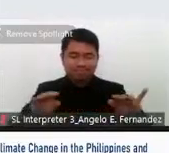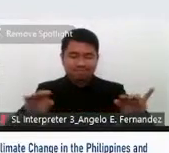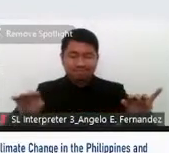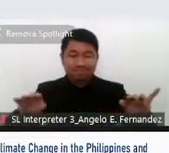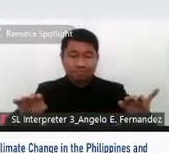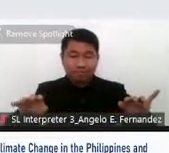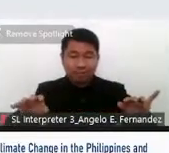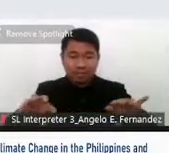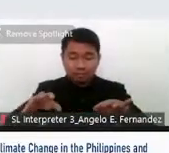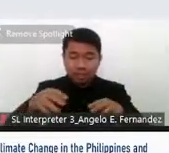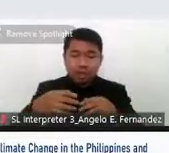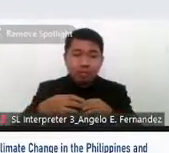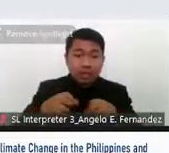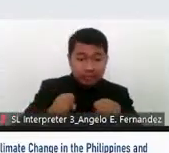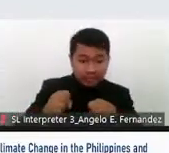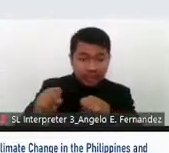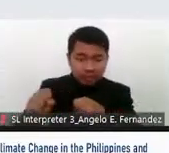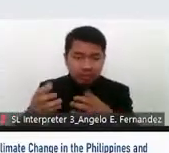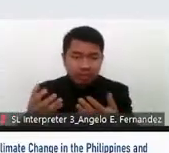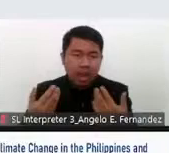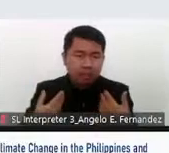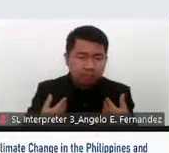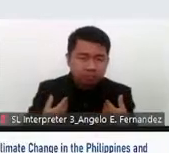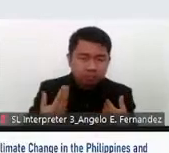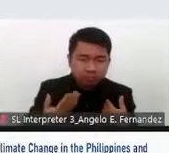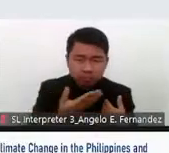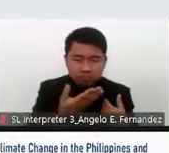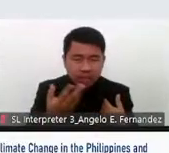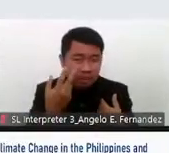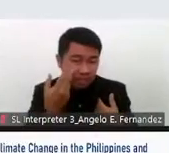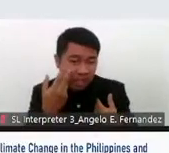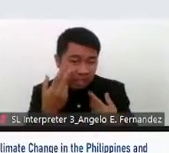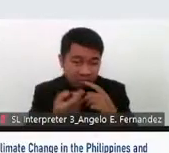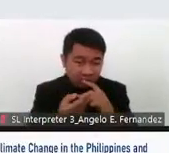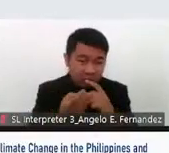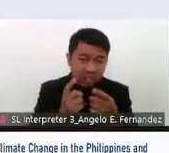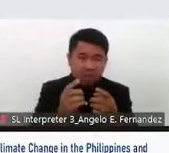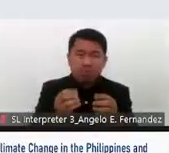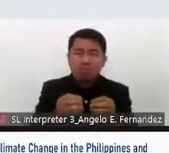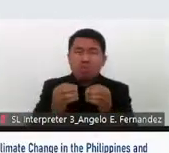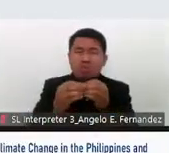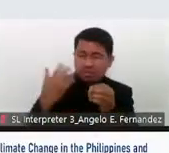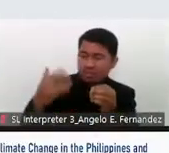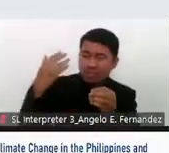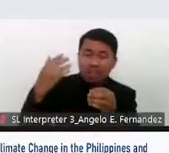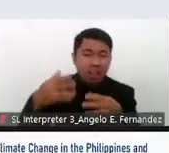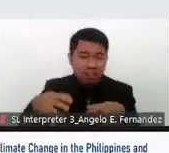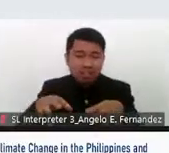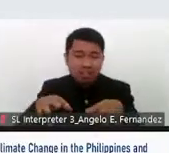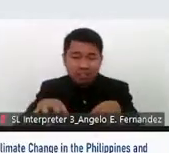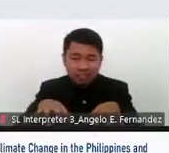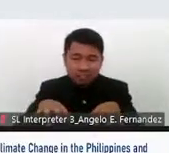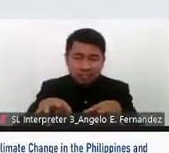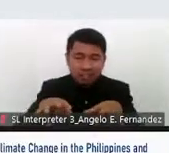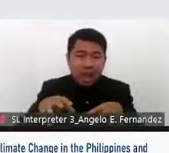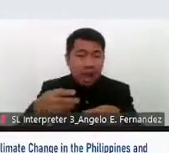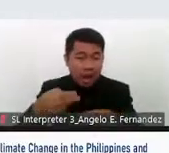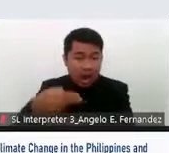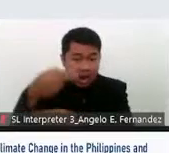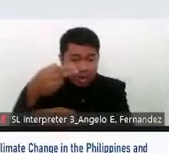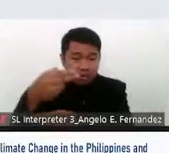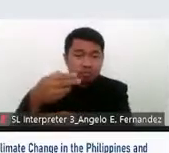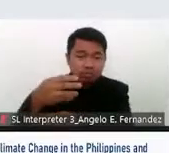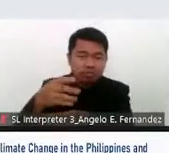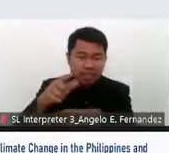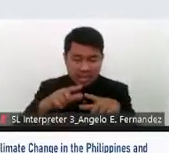notches. And this is why we know that there was higher sea level anywhere from 2,000 or 3,000 to 6,000 years ago. We are now